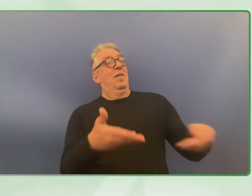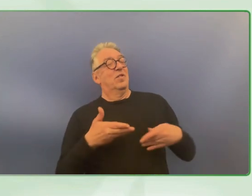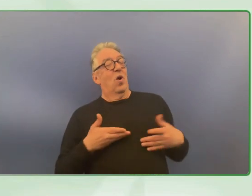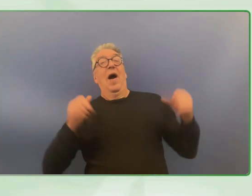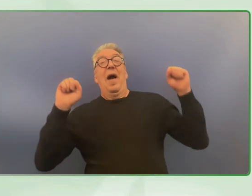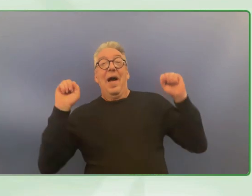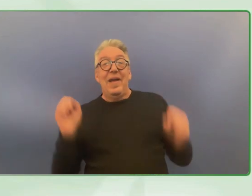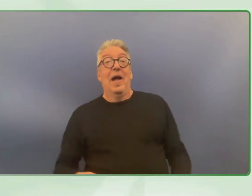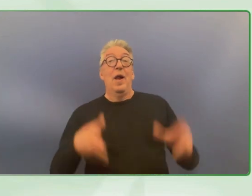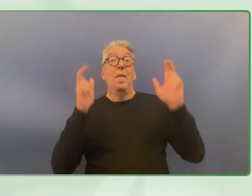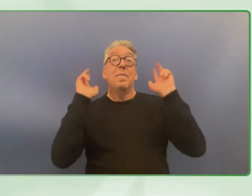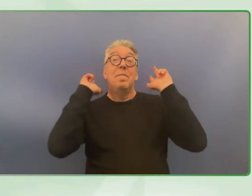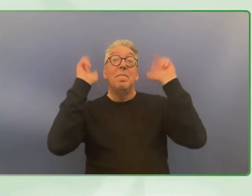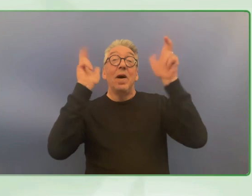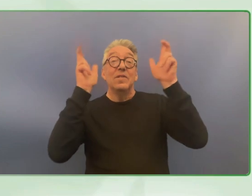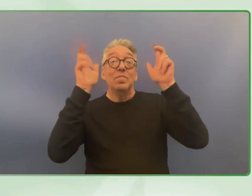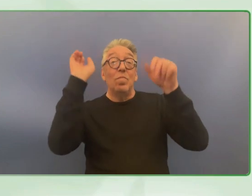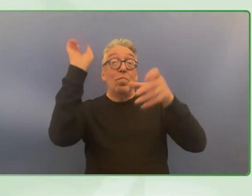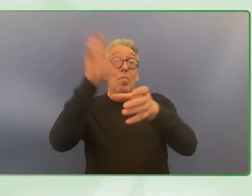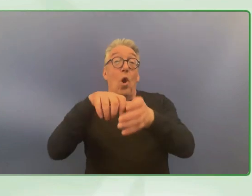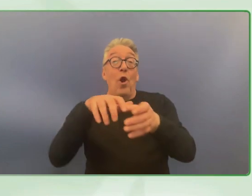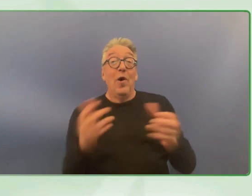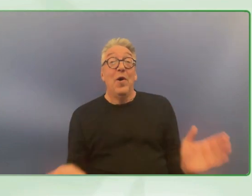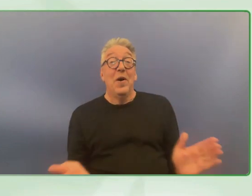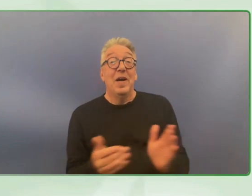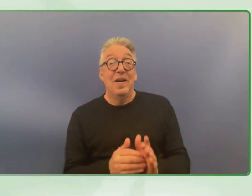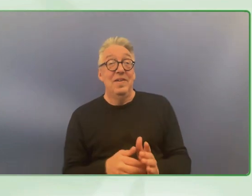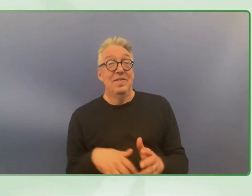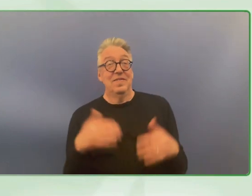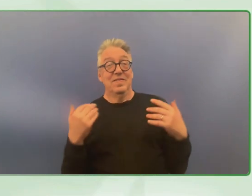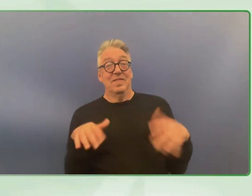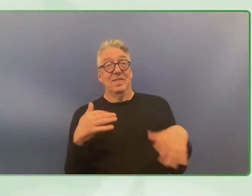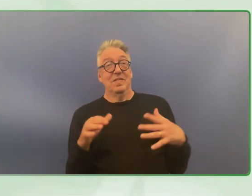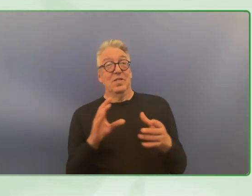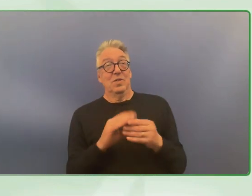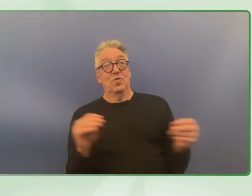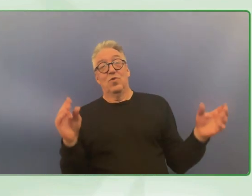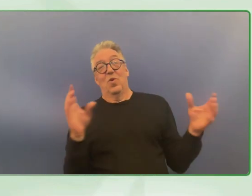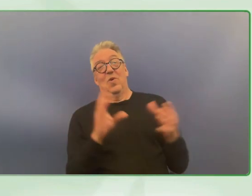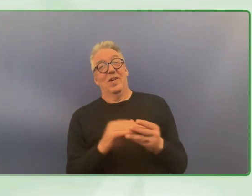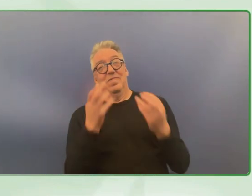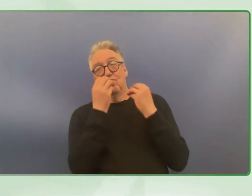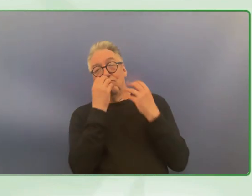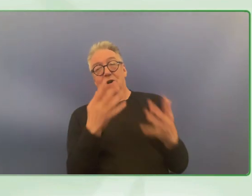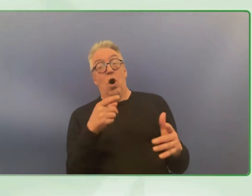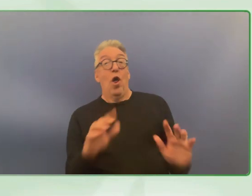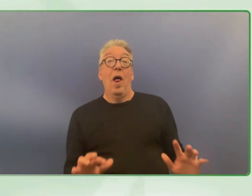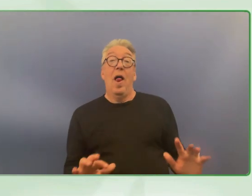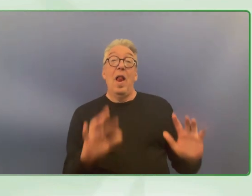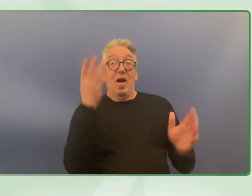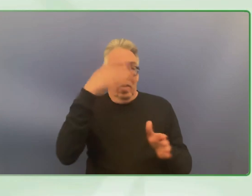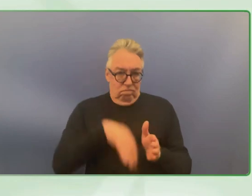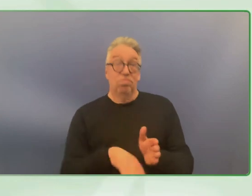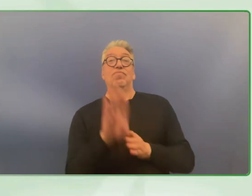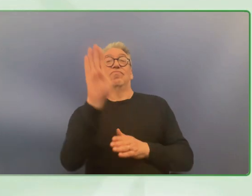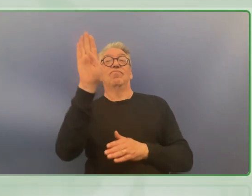again. What a story. Her life has gotten better. People will no